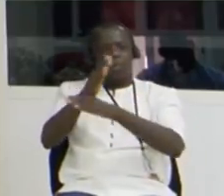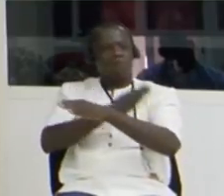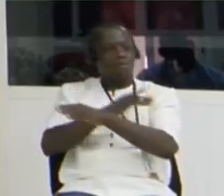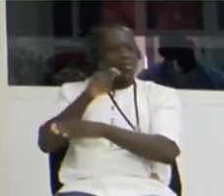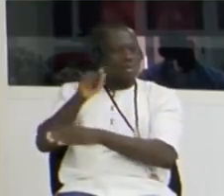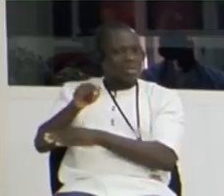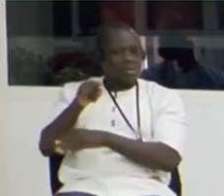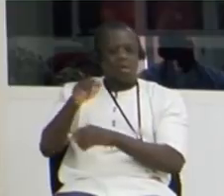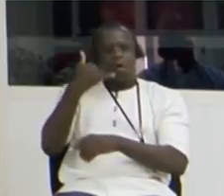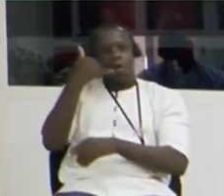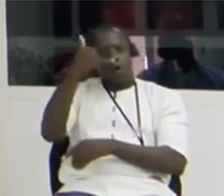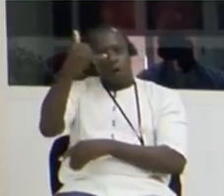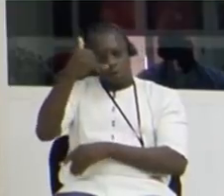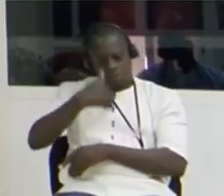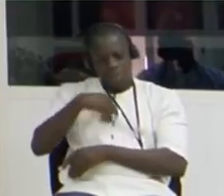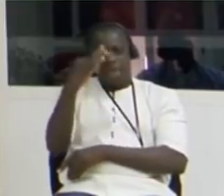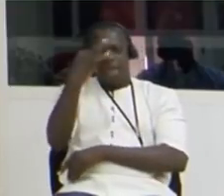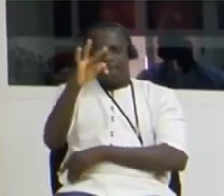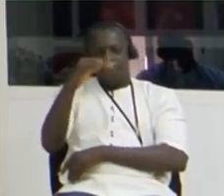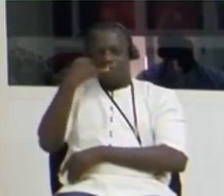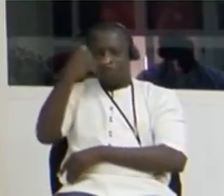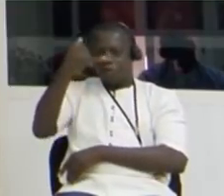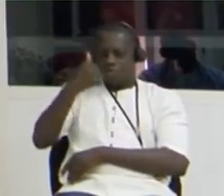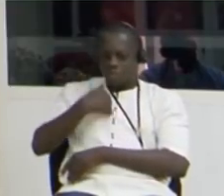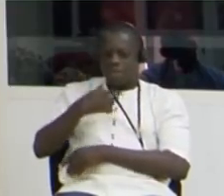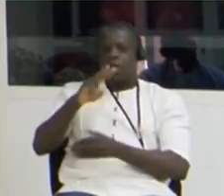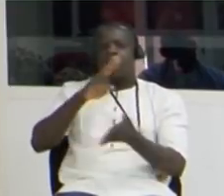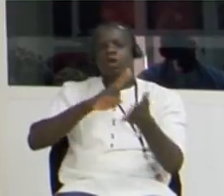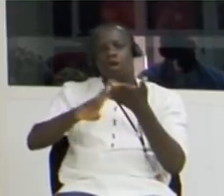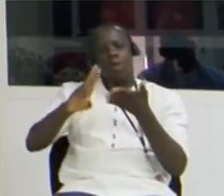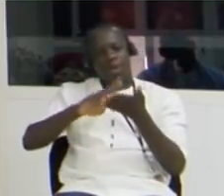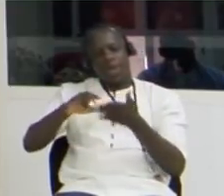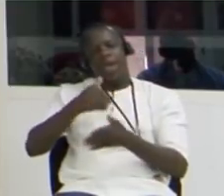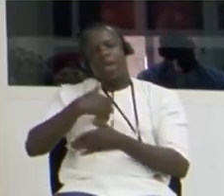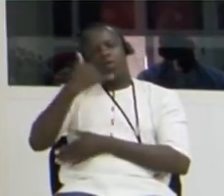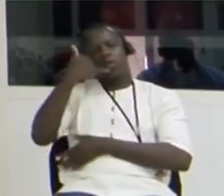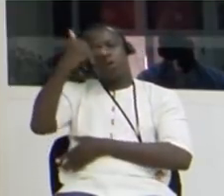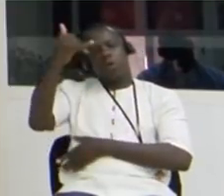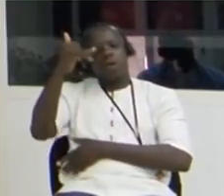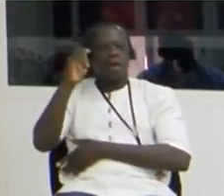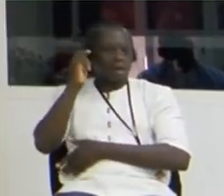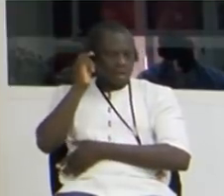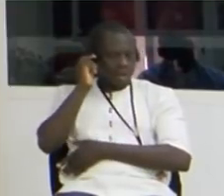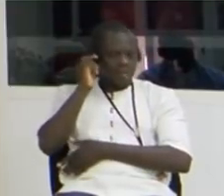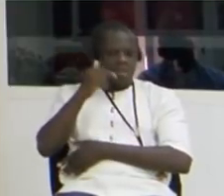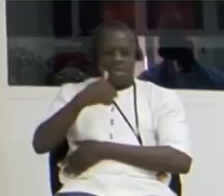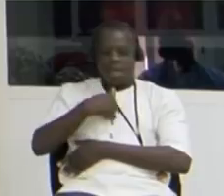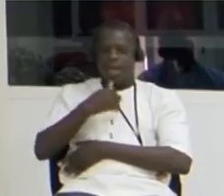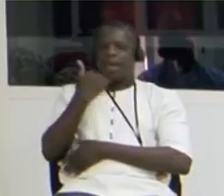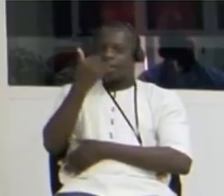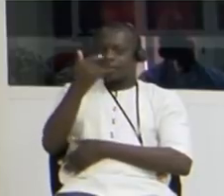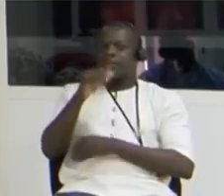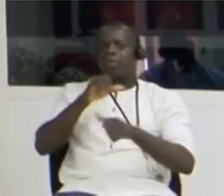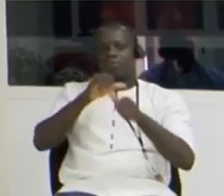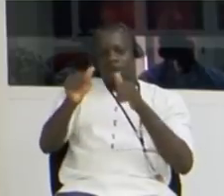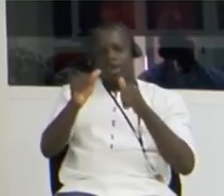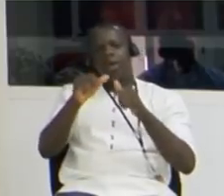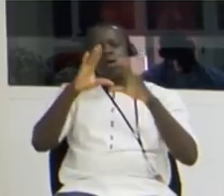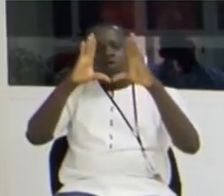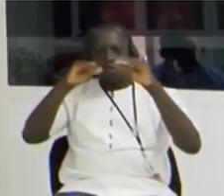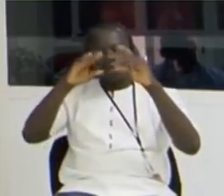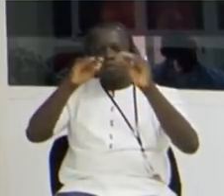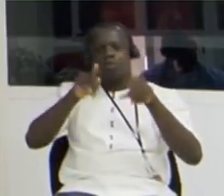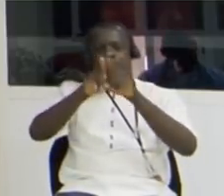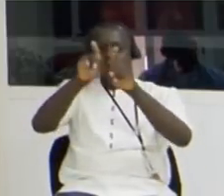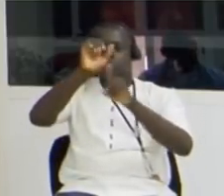me, and when they call me, normally I will call these girls and I will ask to talk to their parents. Some of them will tell